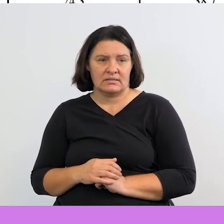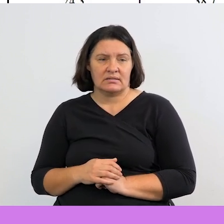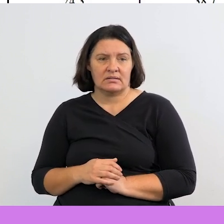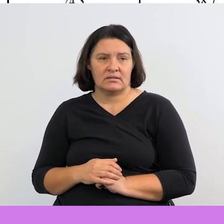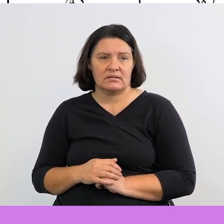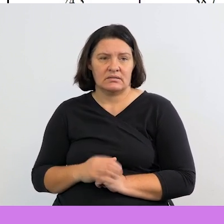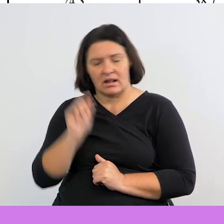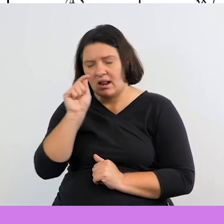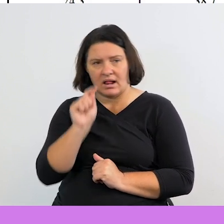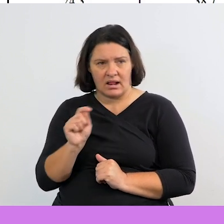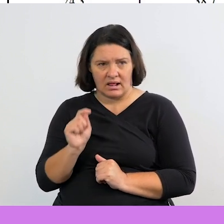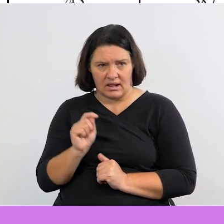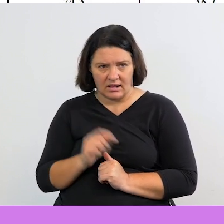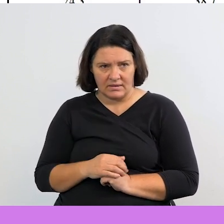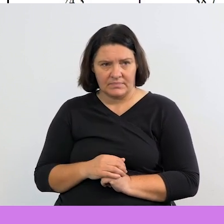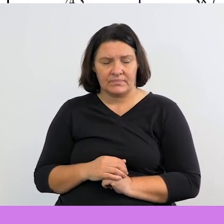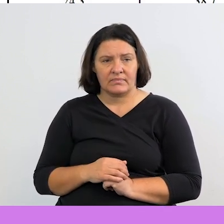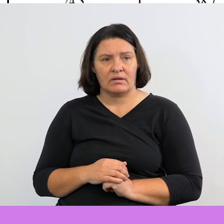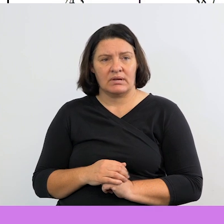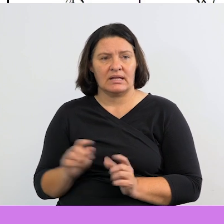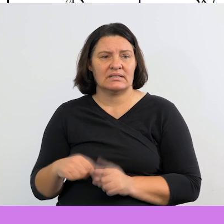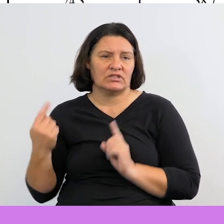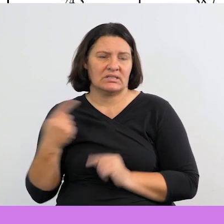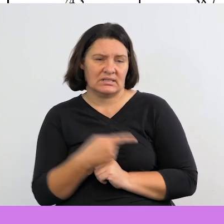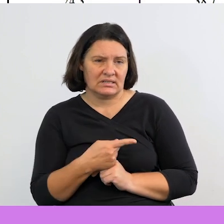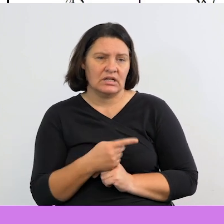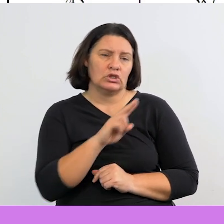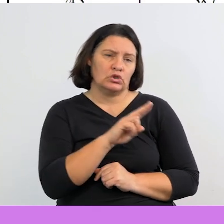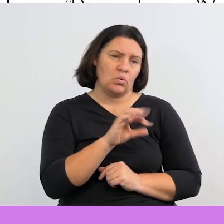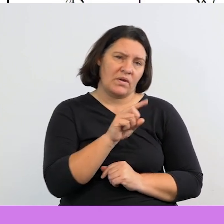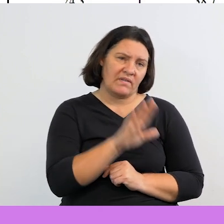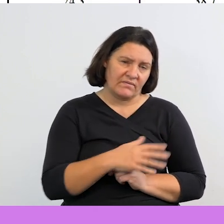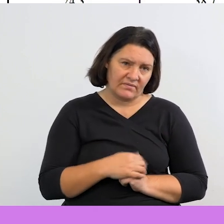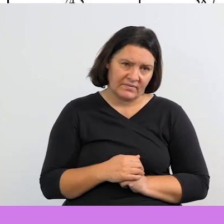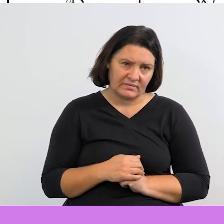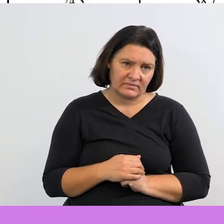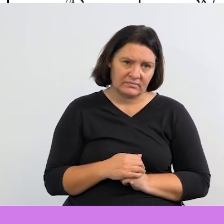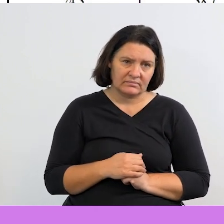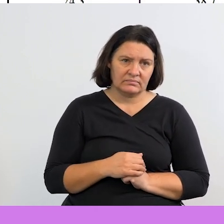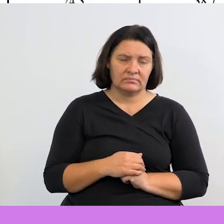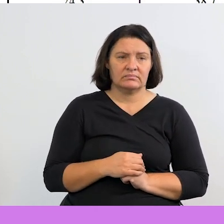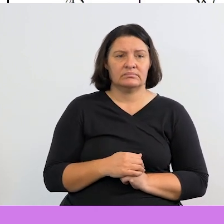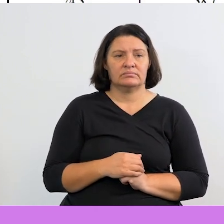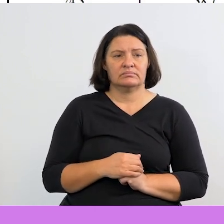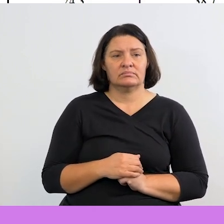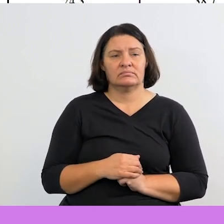right, so therefore, I'm just going to distinguish this one so that it's different from the 2015 year.